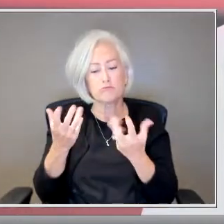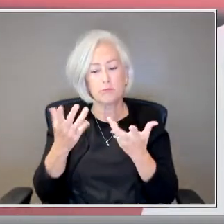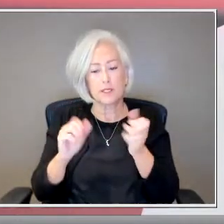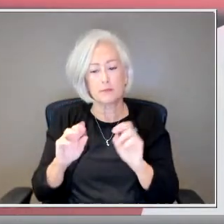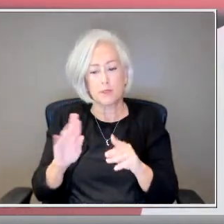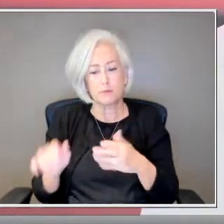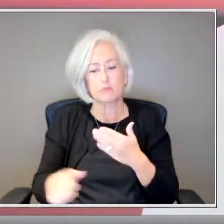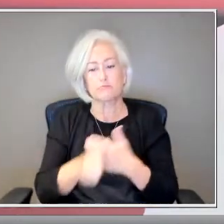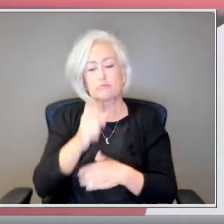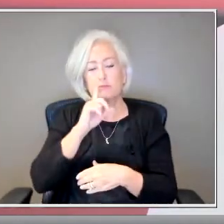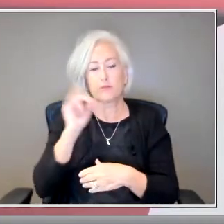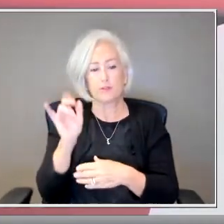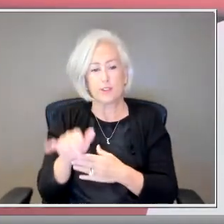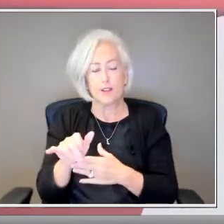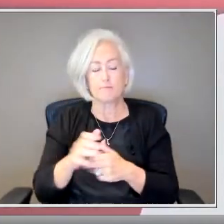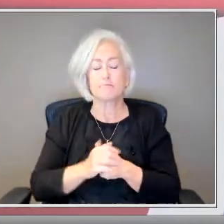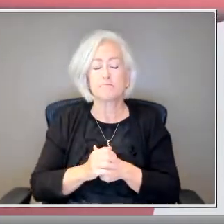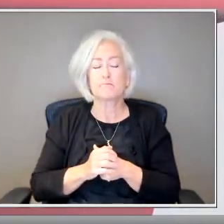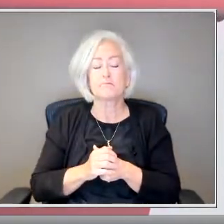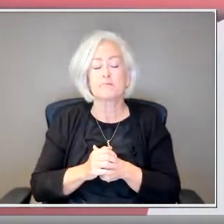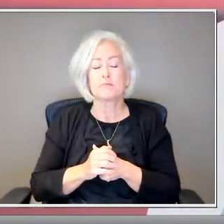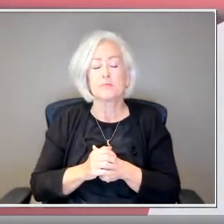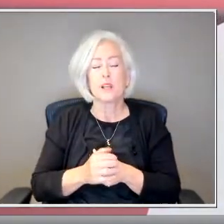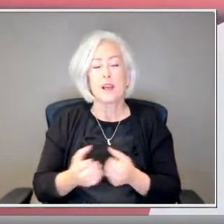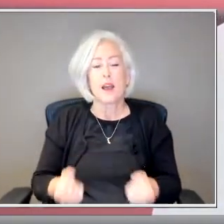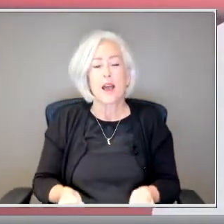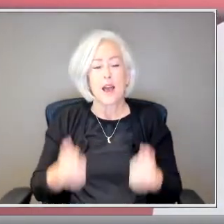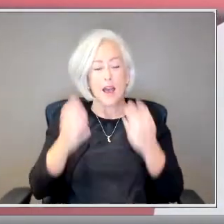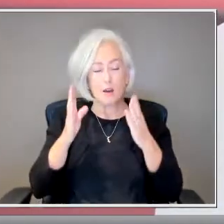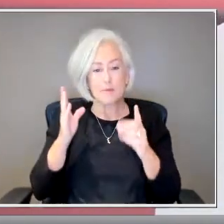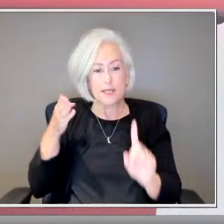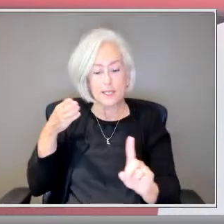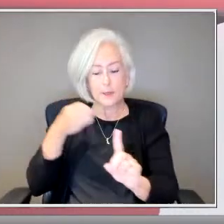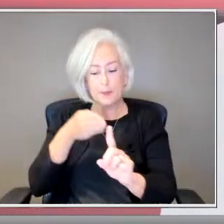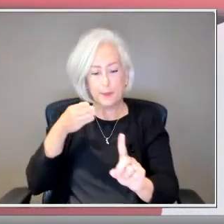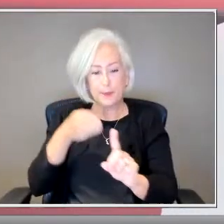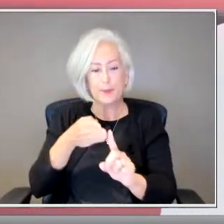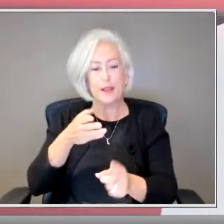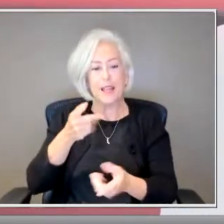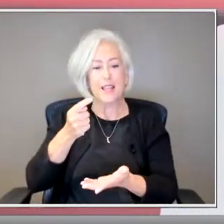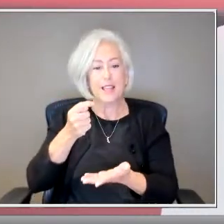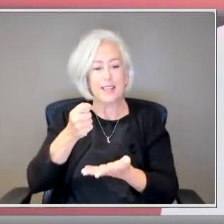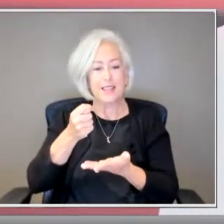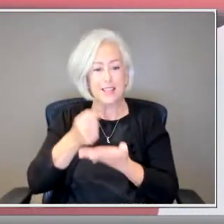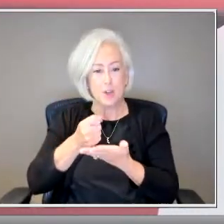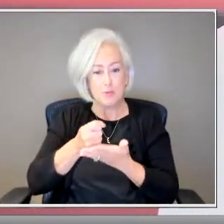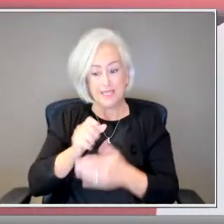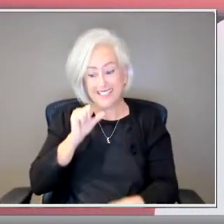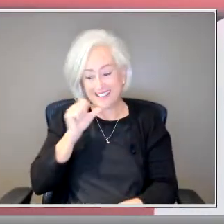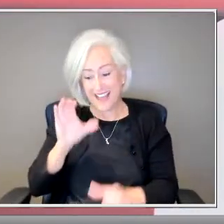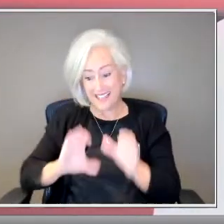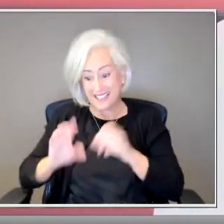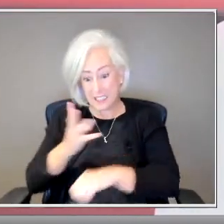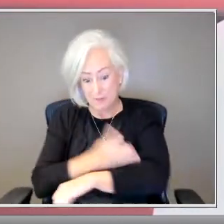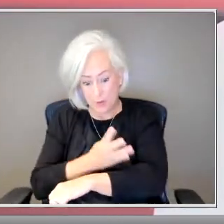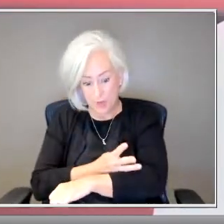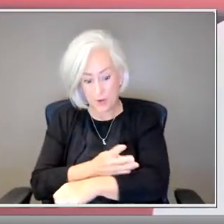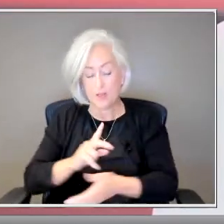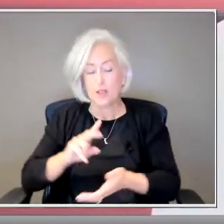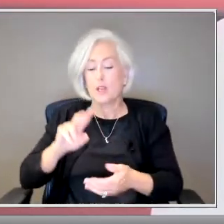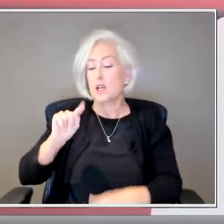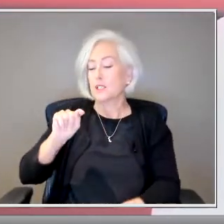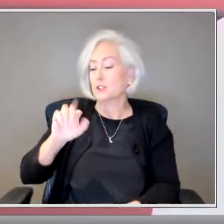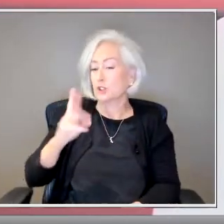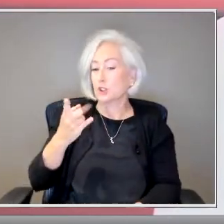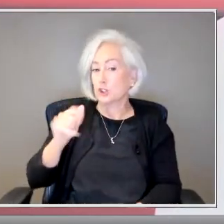the number of targeted therapies where a targeted therapy, it's not chemotherapy, it's targeted to the treatment. Cancer